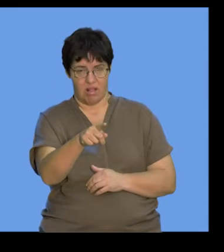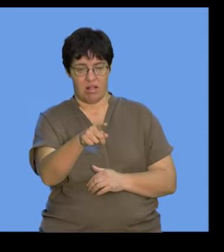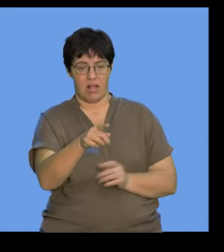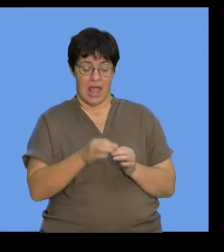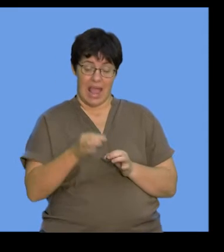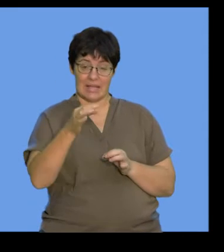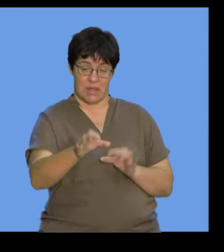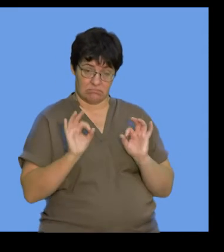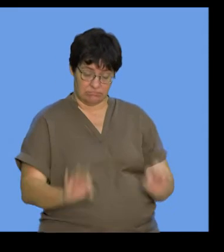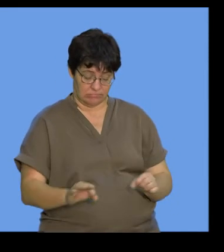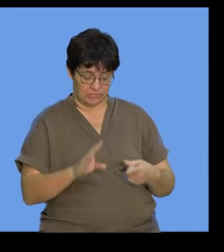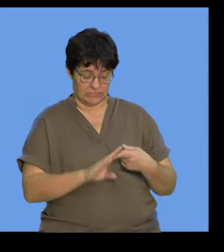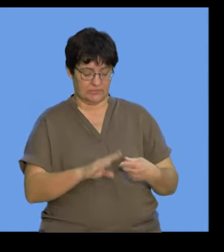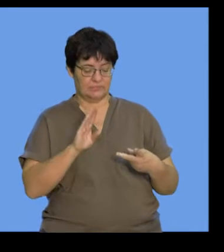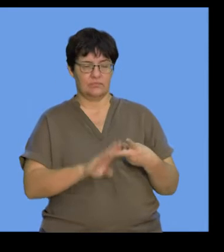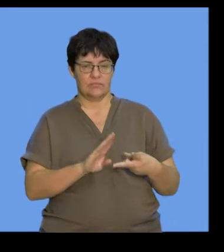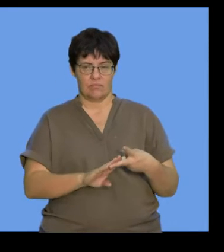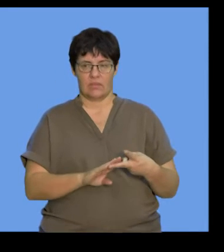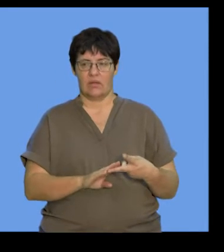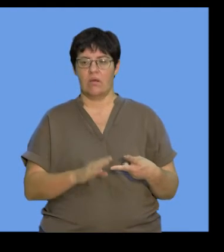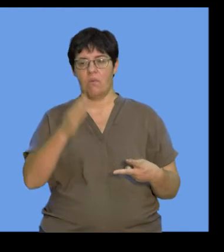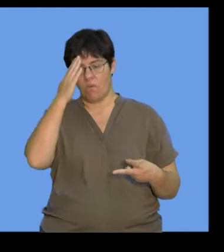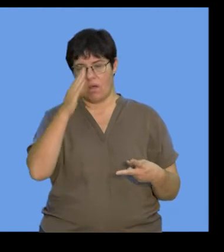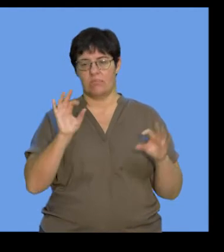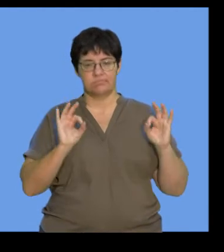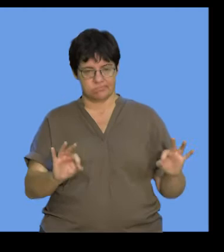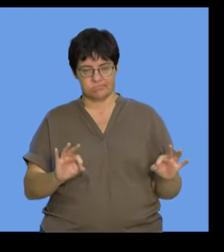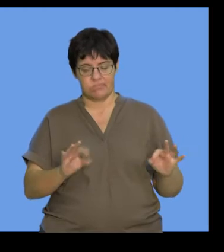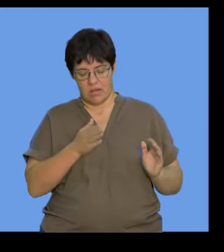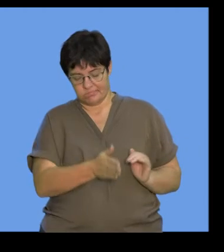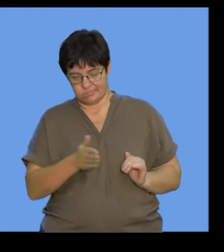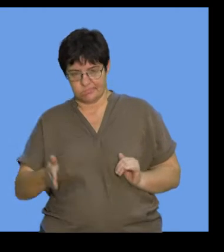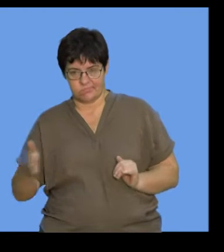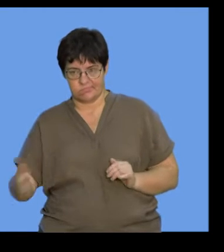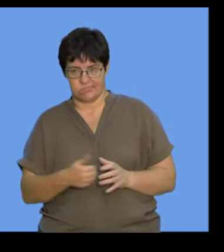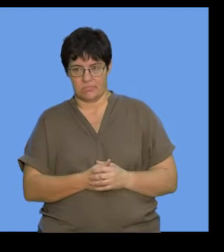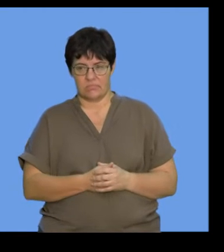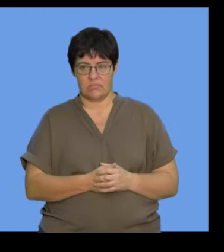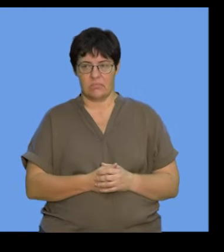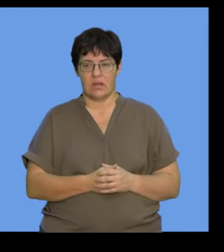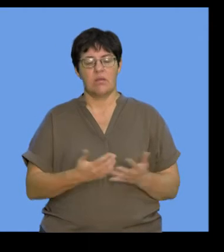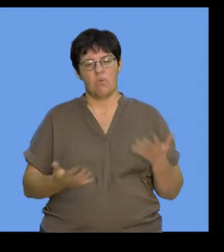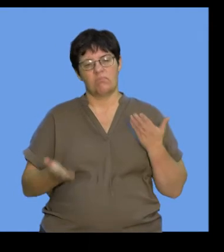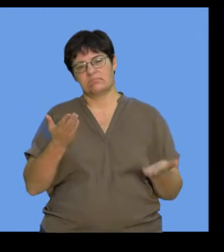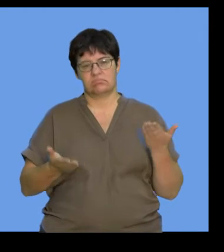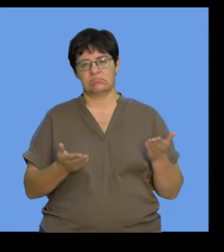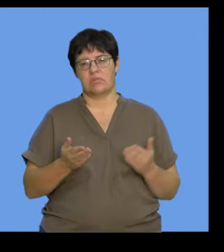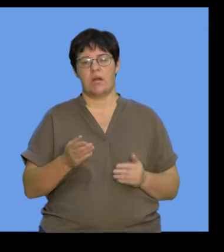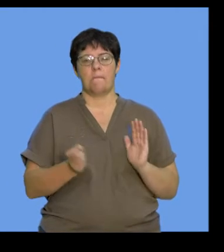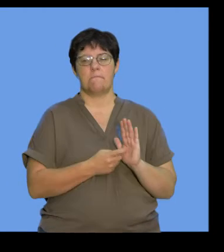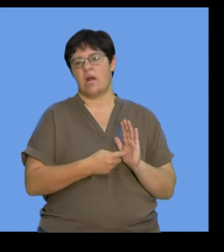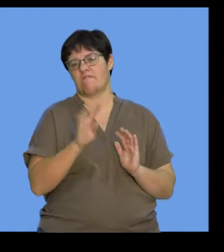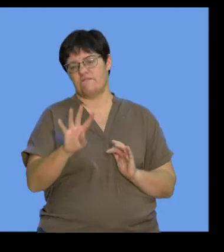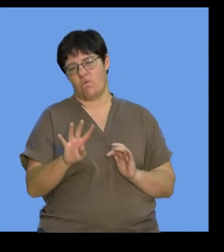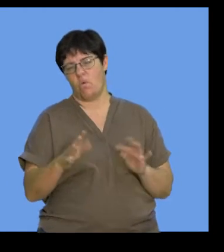you knowing how to expand properly, and then you having all the proper signs there, right? So it will be more